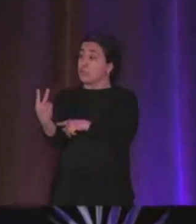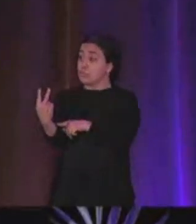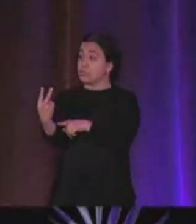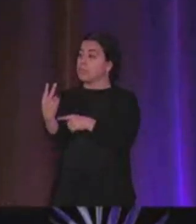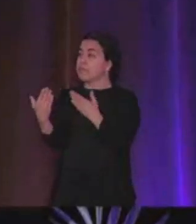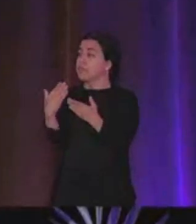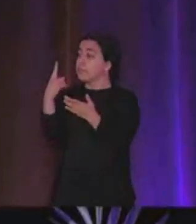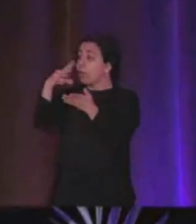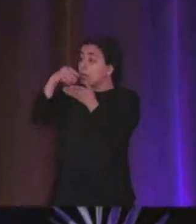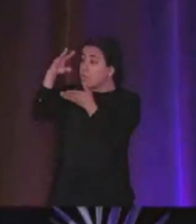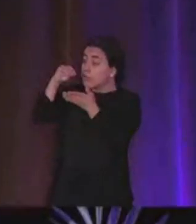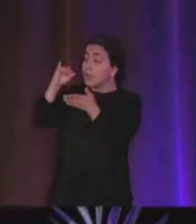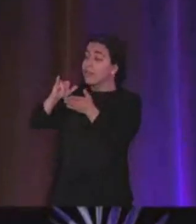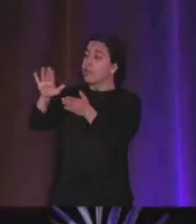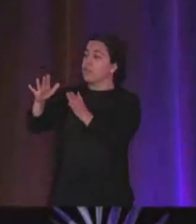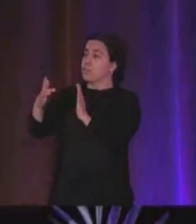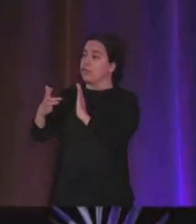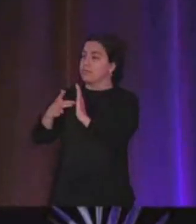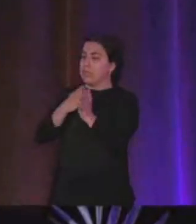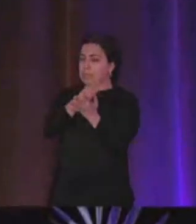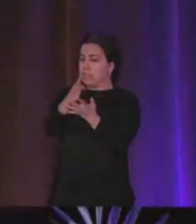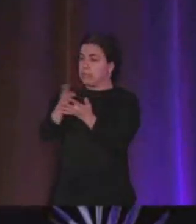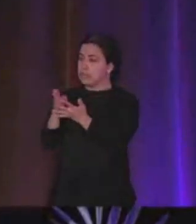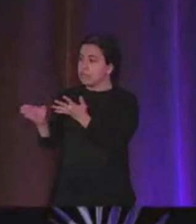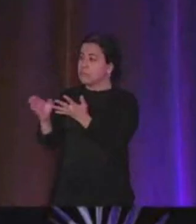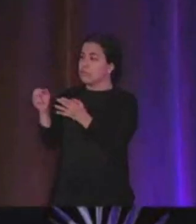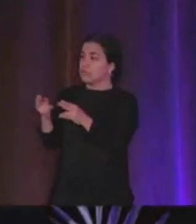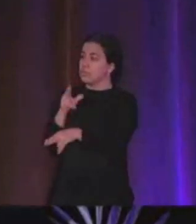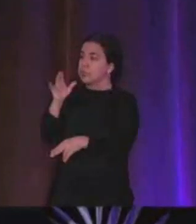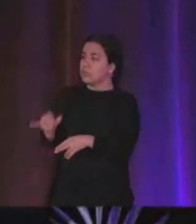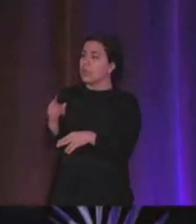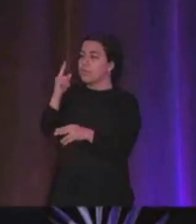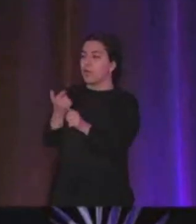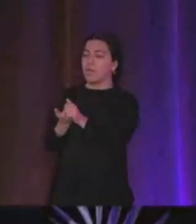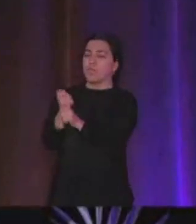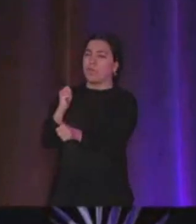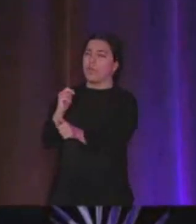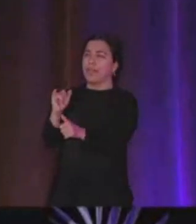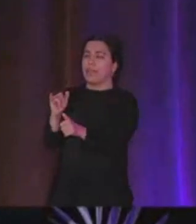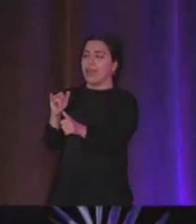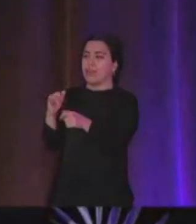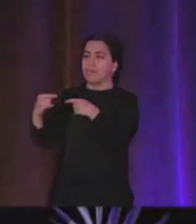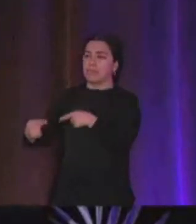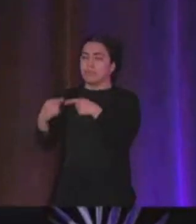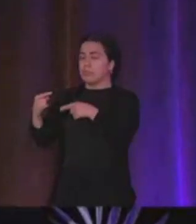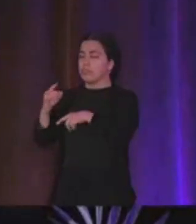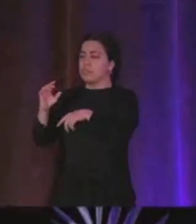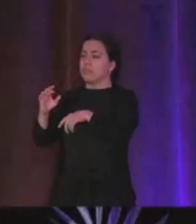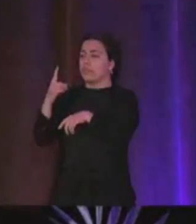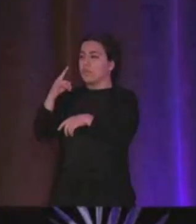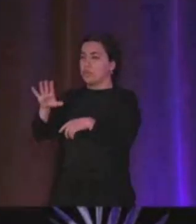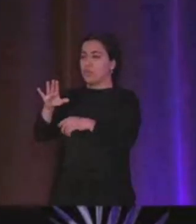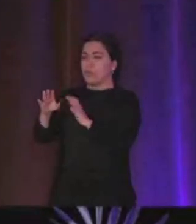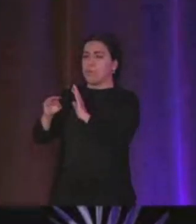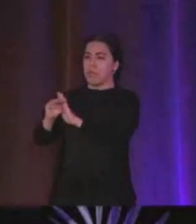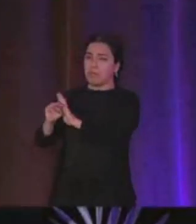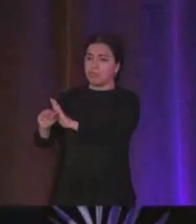these techniques in order to deploy or just reuse and just avoid some of the heavy computations that your model might require.